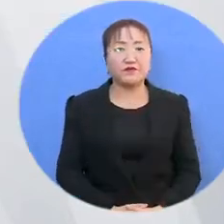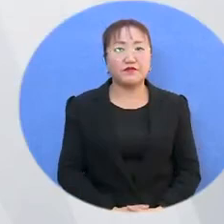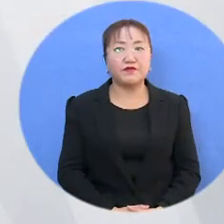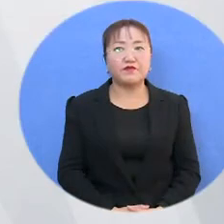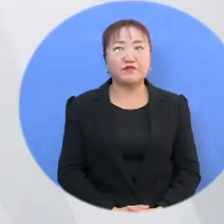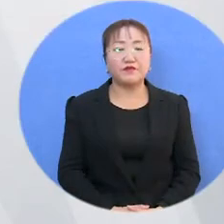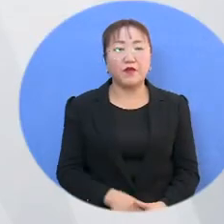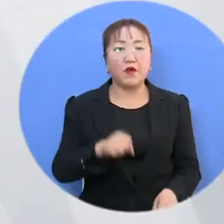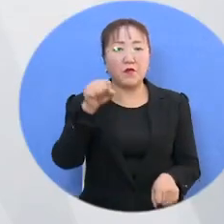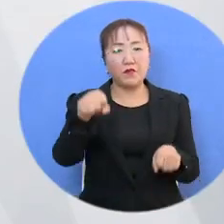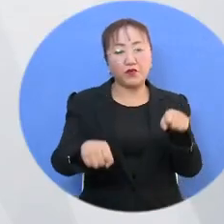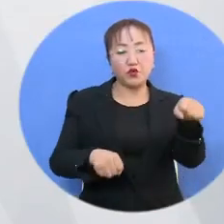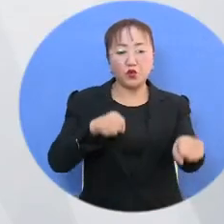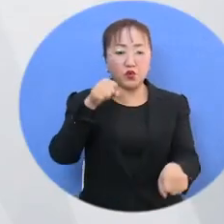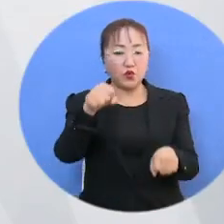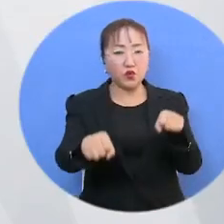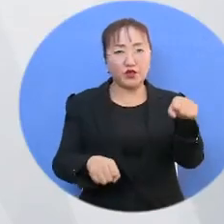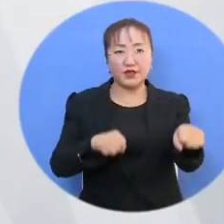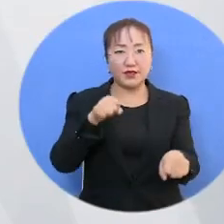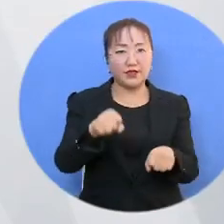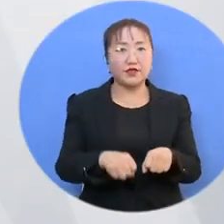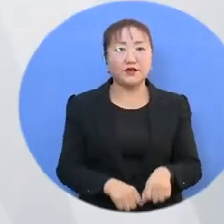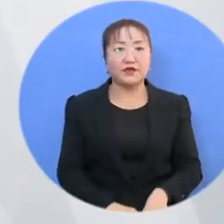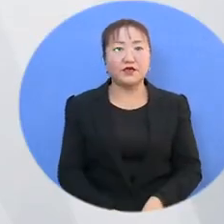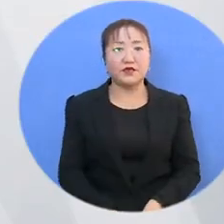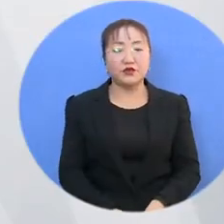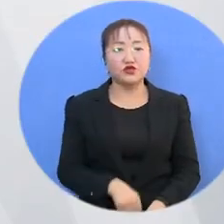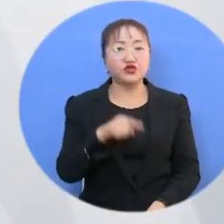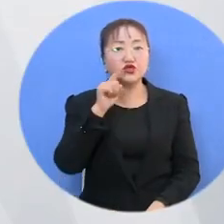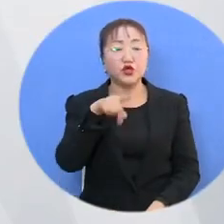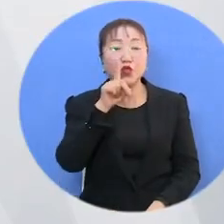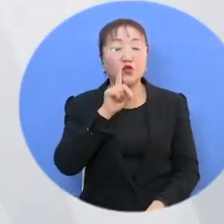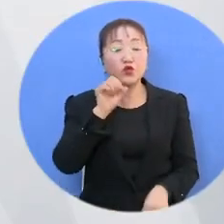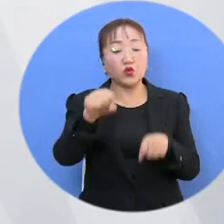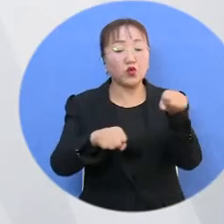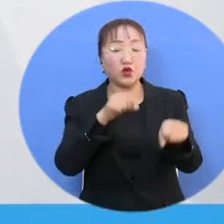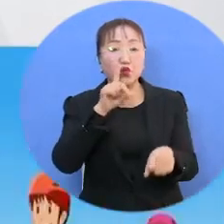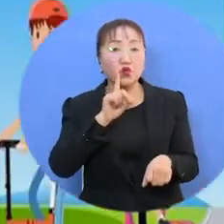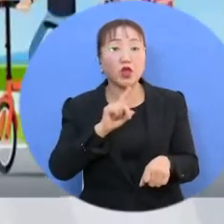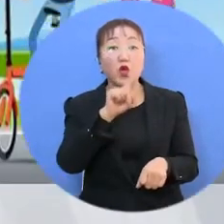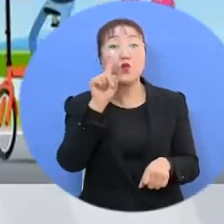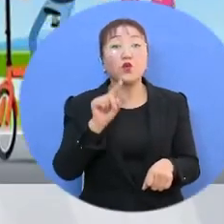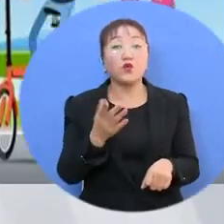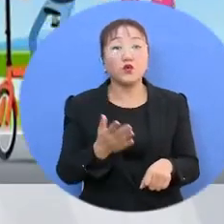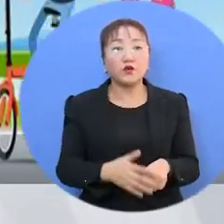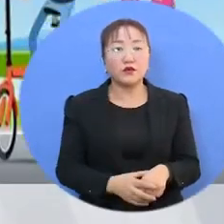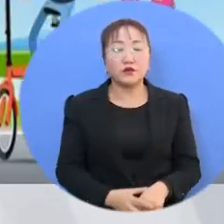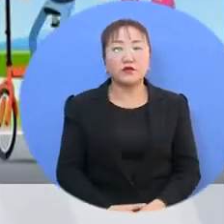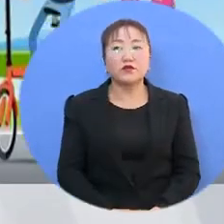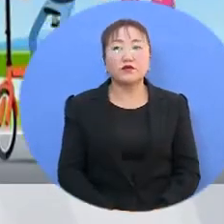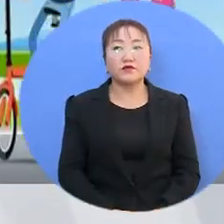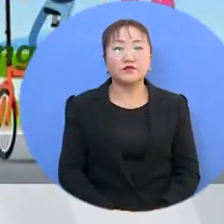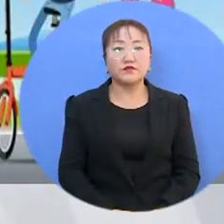Ride a bicycle. Ride a bicycle. Do you like ride a bicycle? Now let's